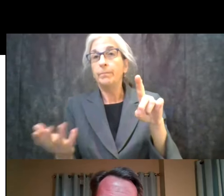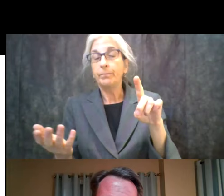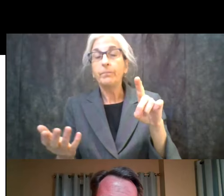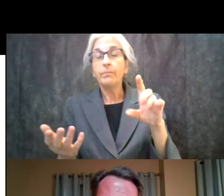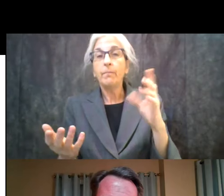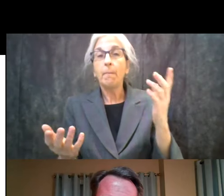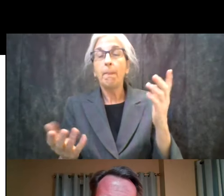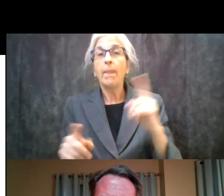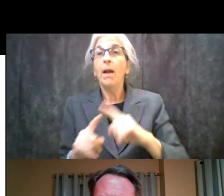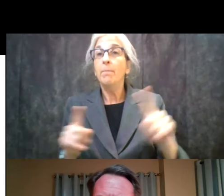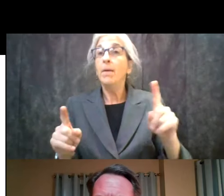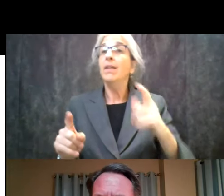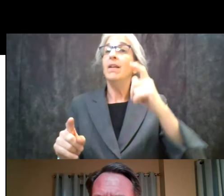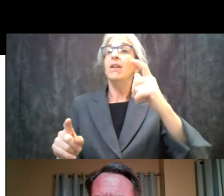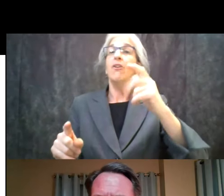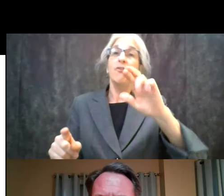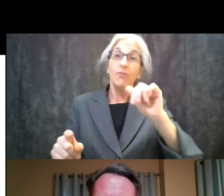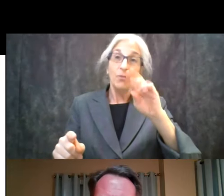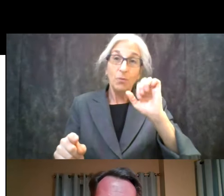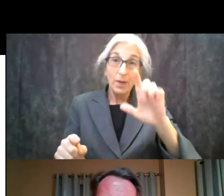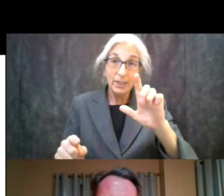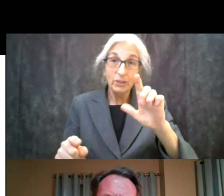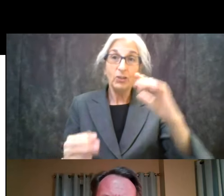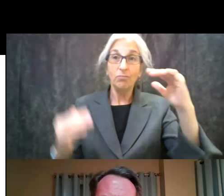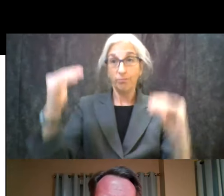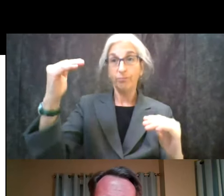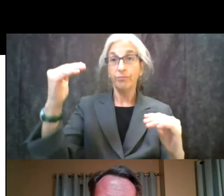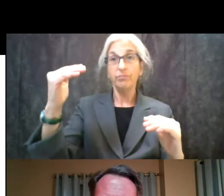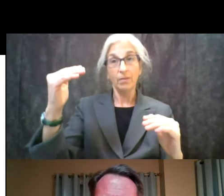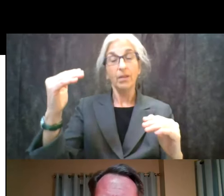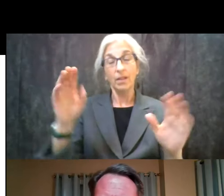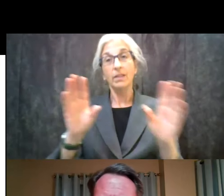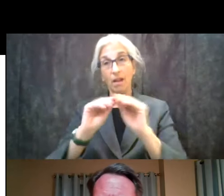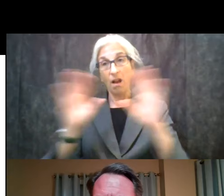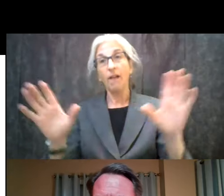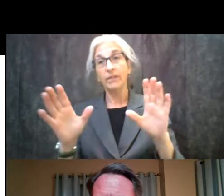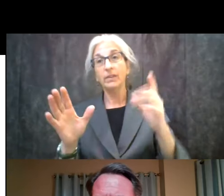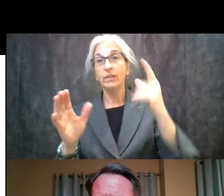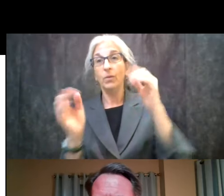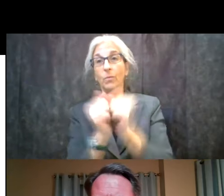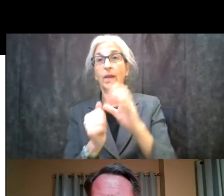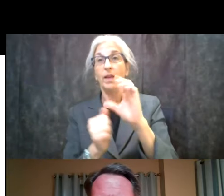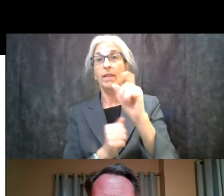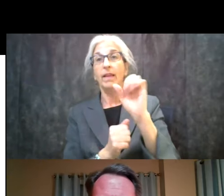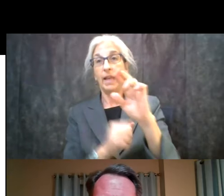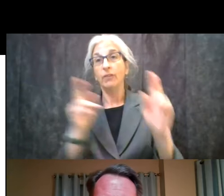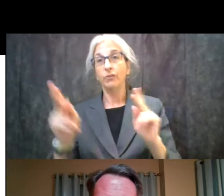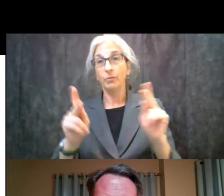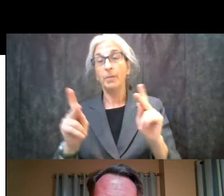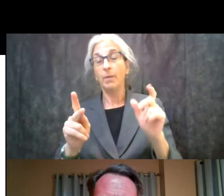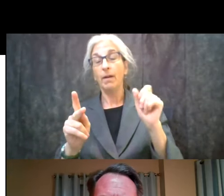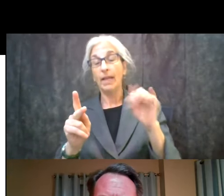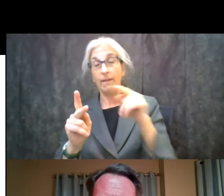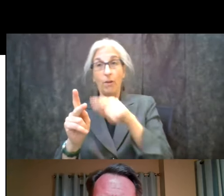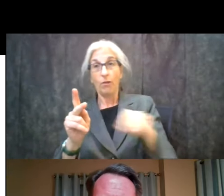the racial disparity with regard to COVID has become quite obvious in cancer population. And is something